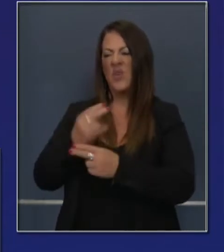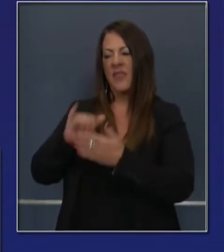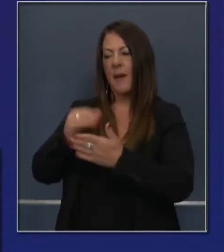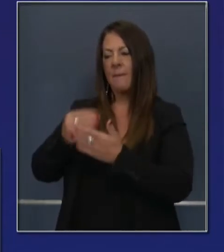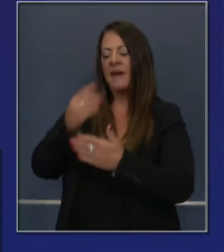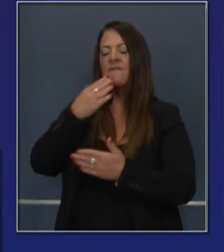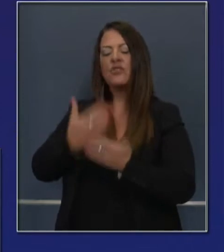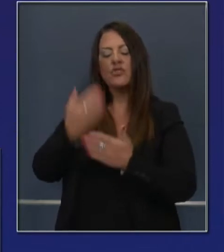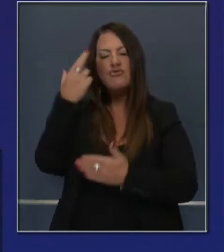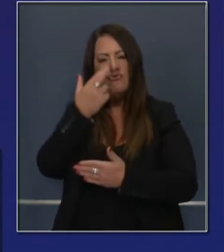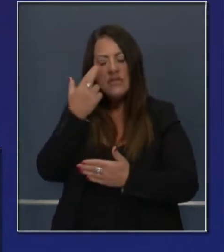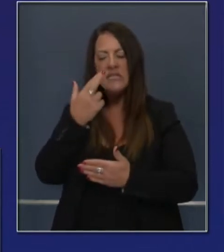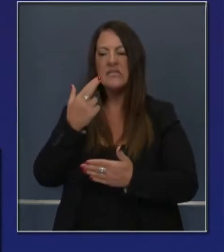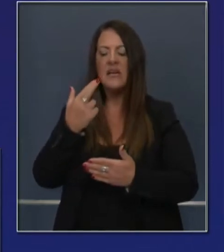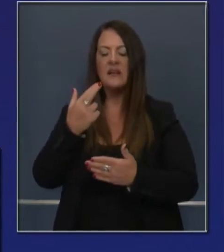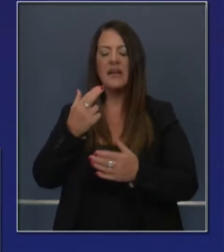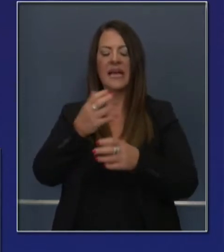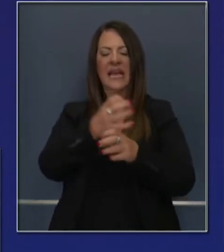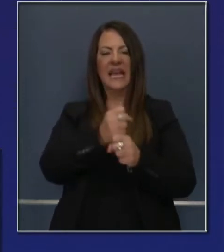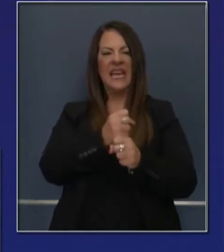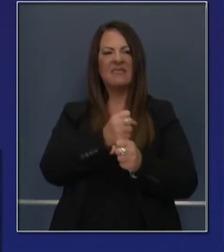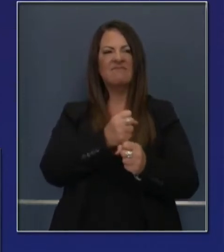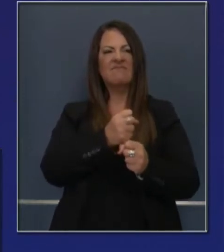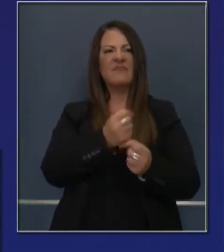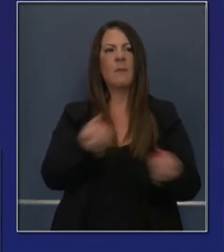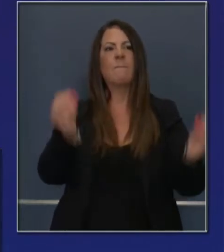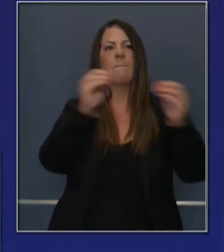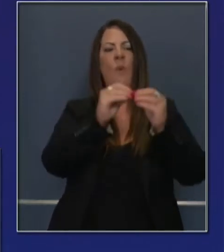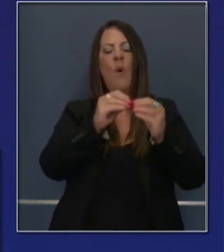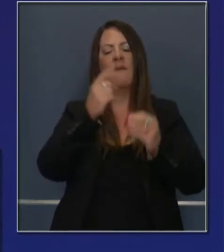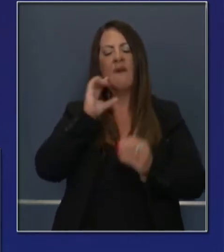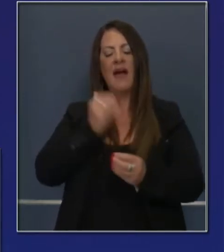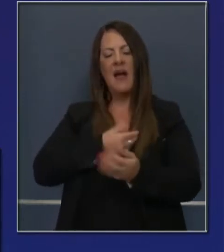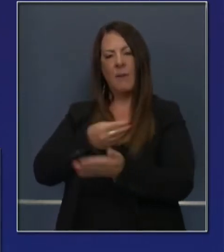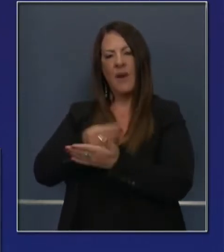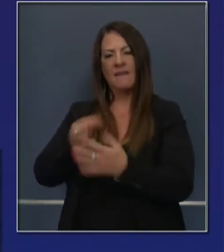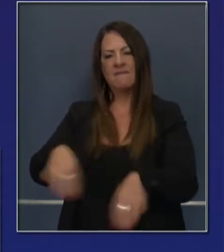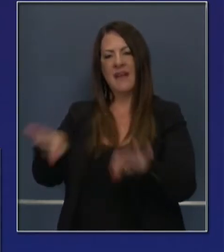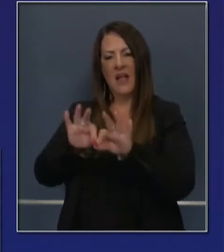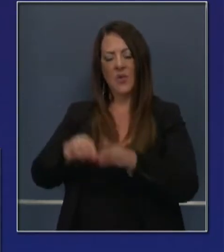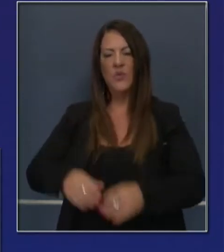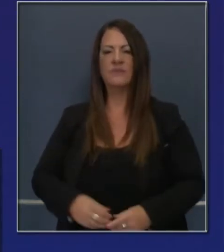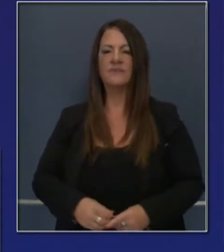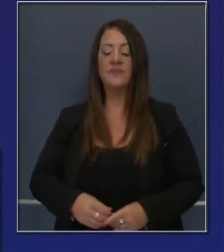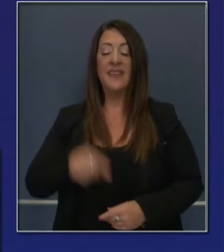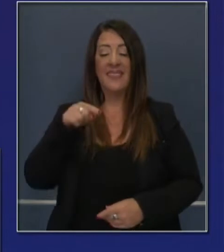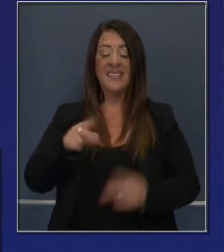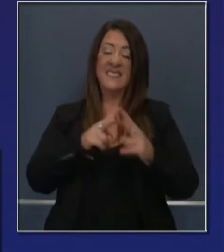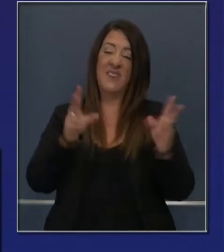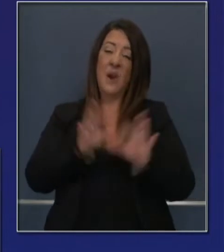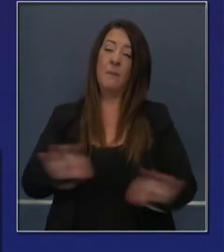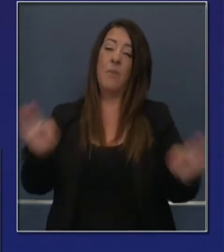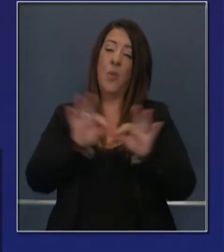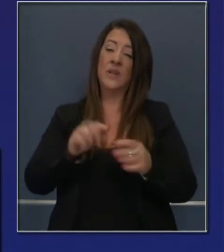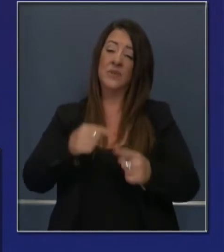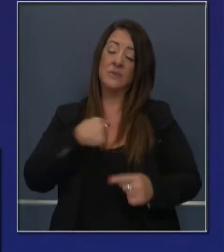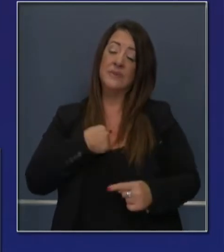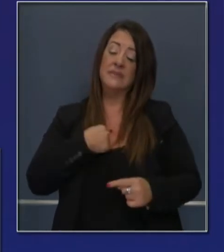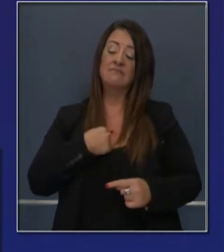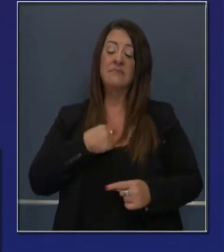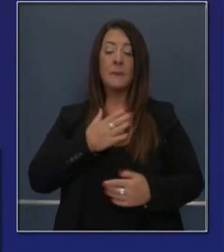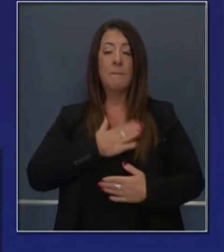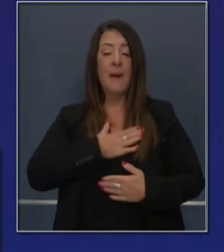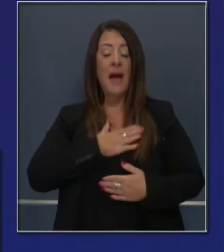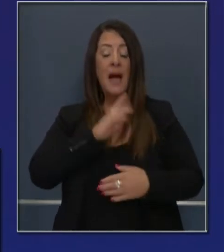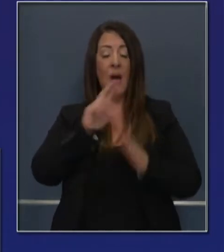wanted to highlight all of that because it's incredibly important to me personally, professionally, in terms